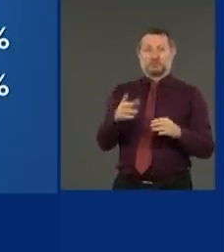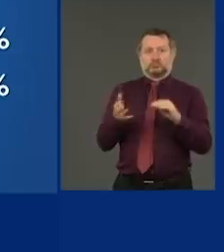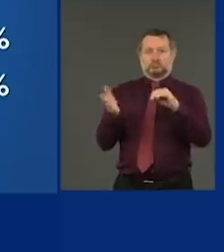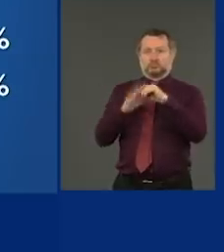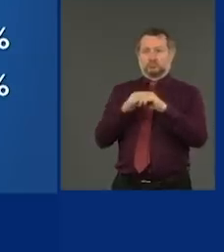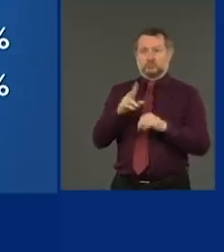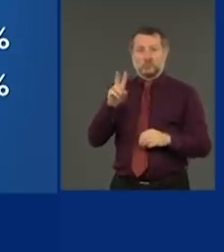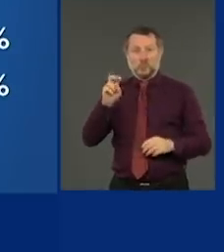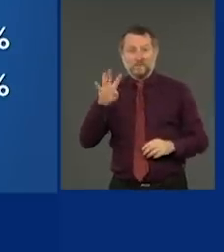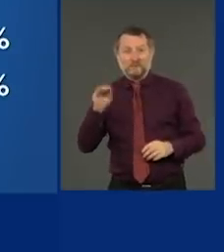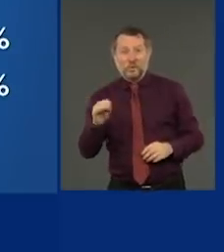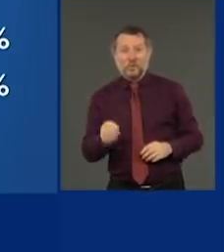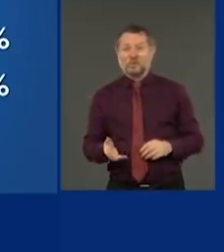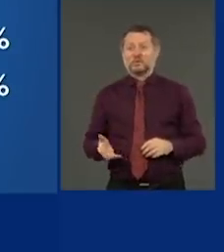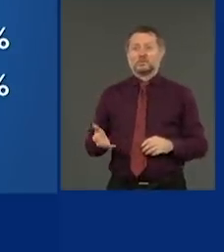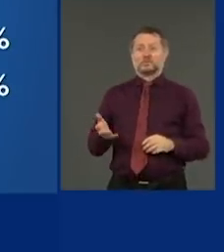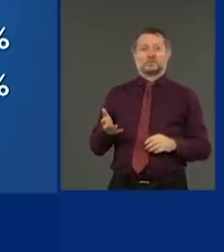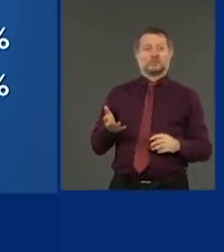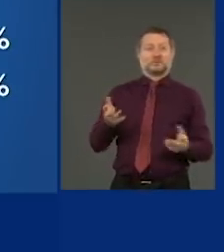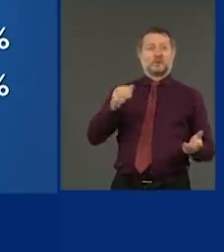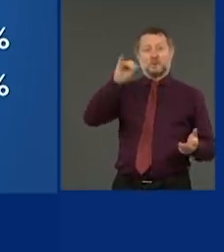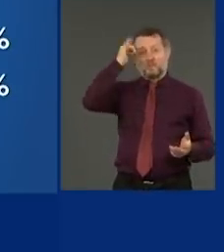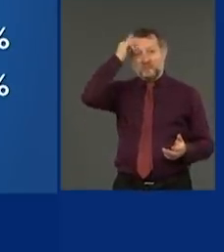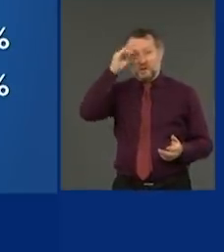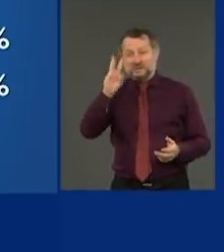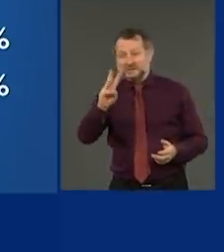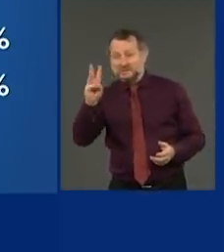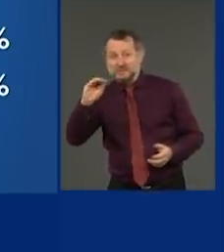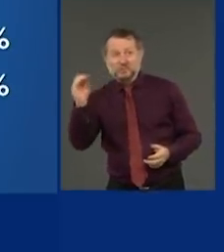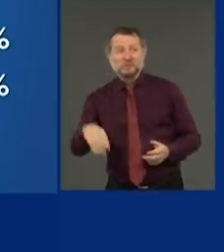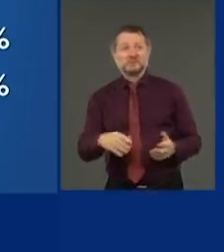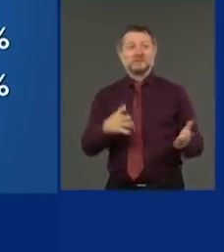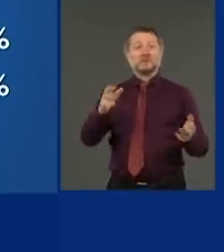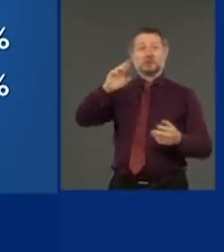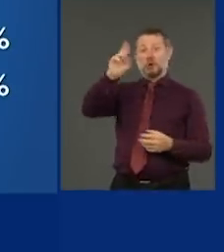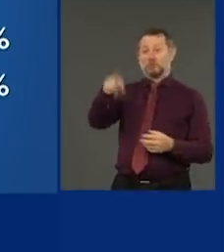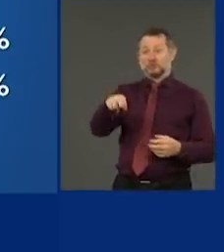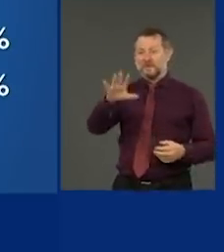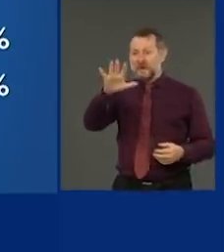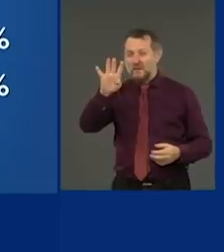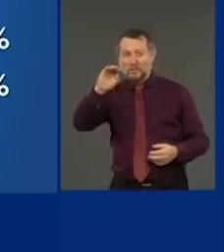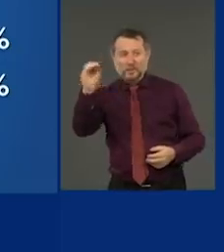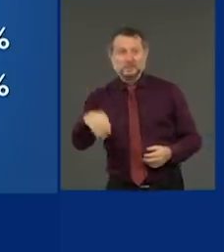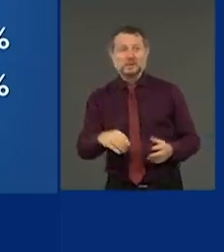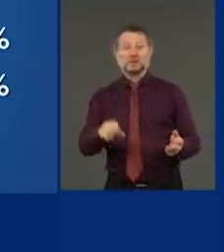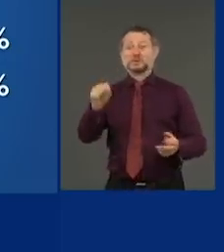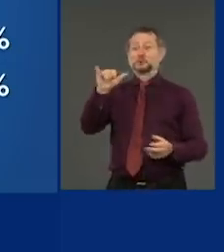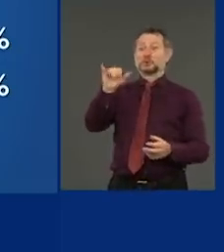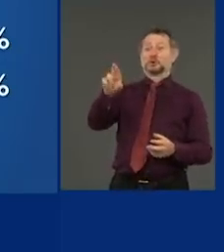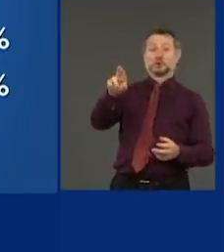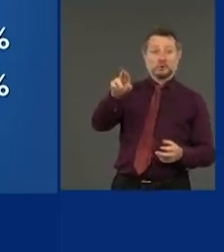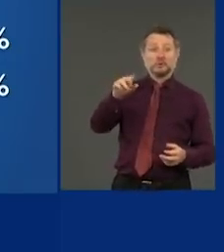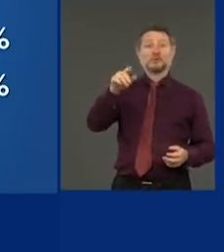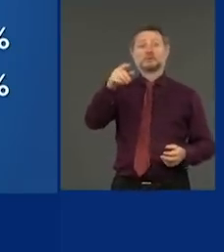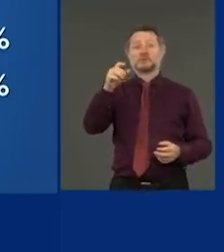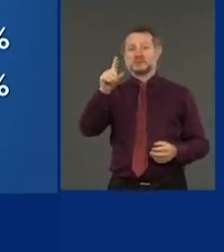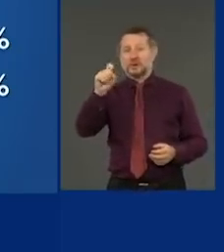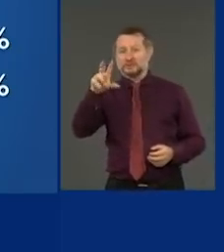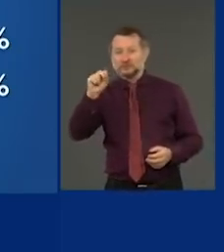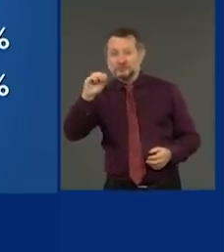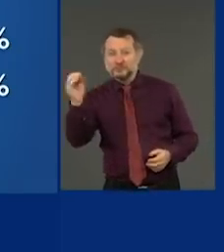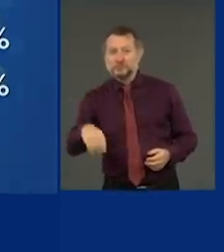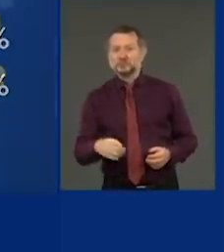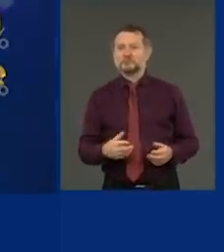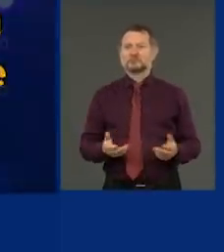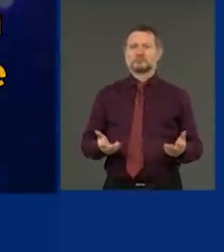Albany, shootings up 240, Buffalo 66%, Rochester 54%, Syracuse 130%. So